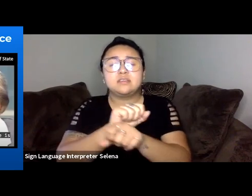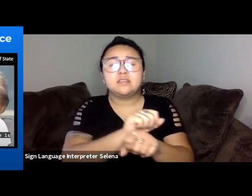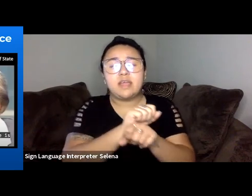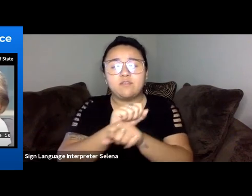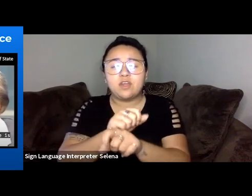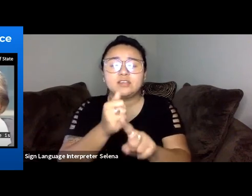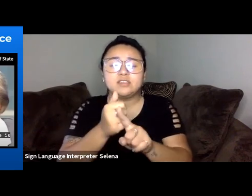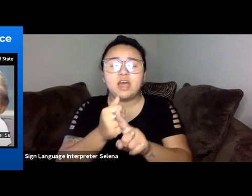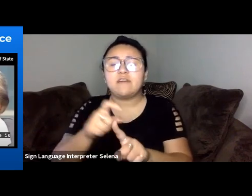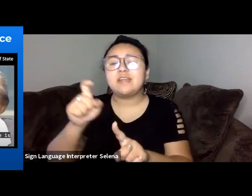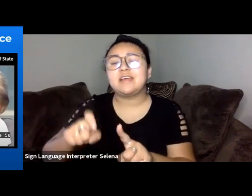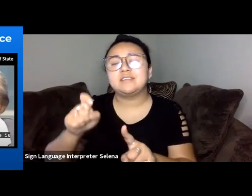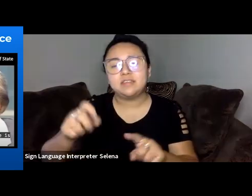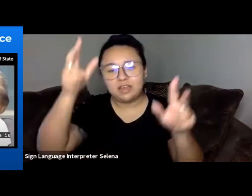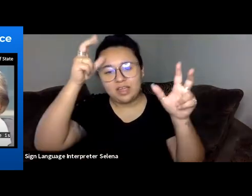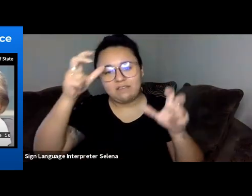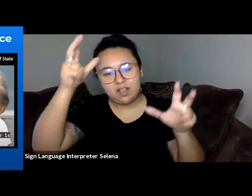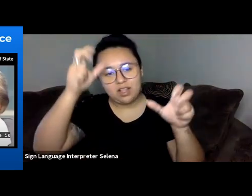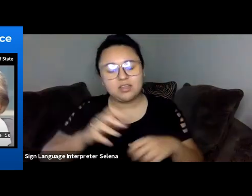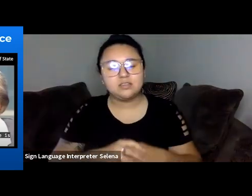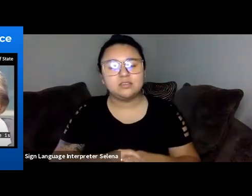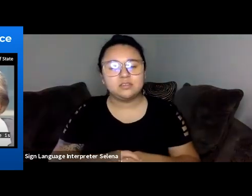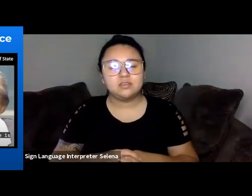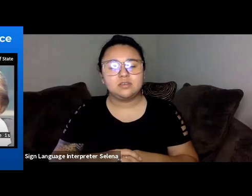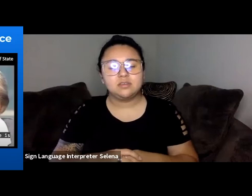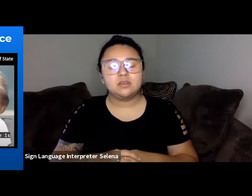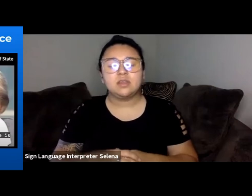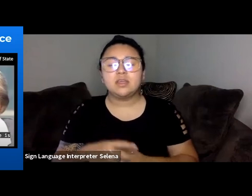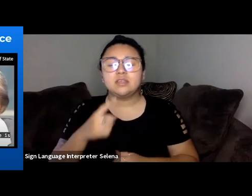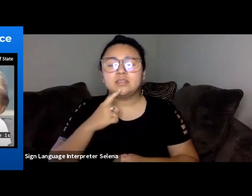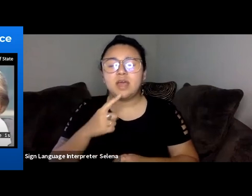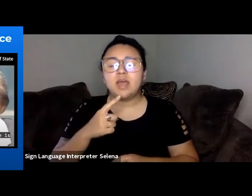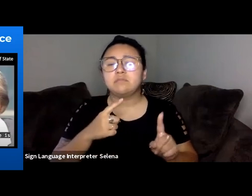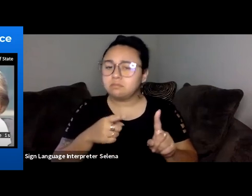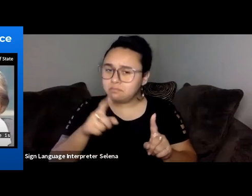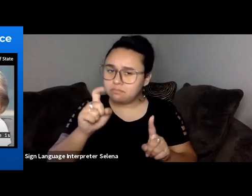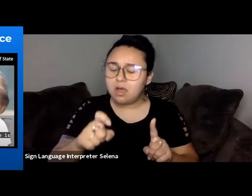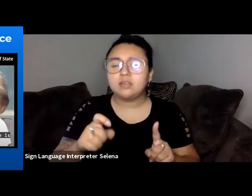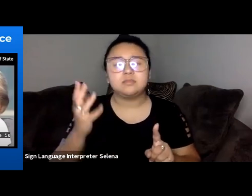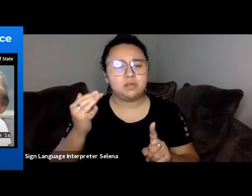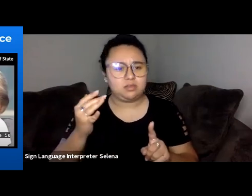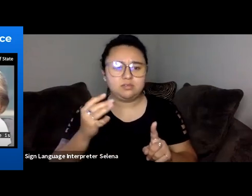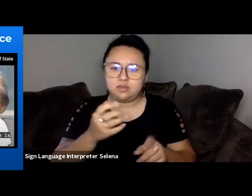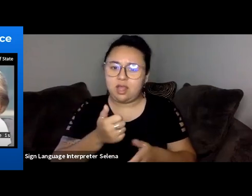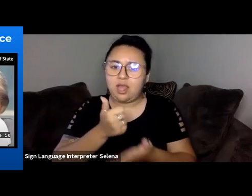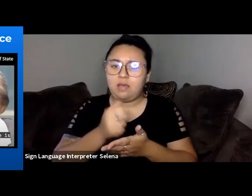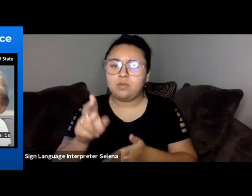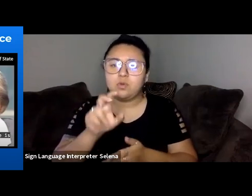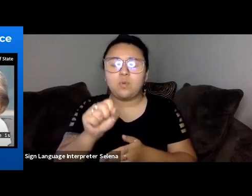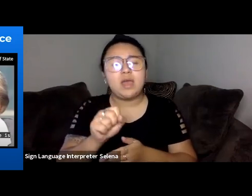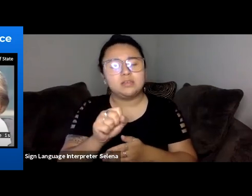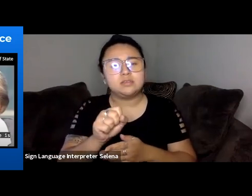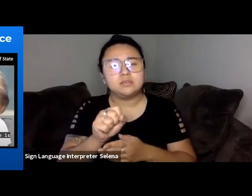fathers, capital F, were products of their time. So the fact that they held slaves, committed rape,